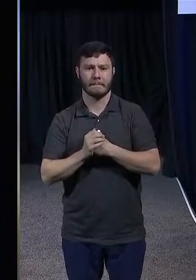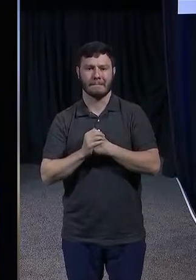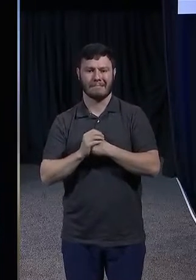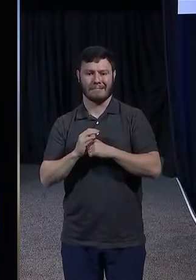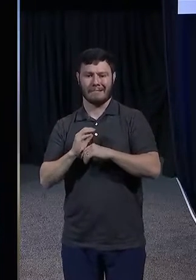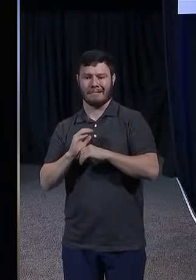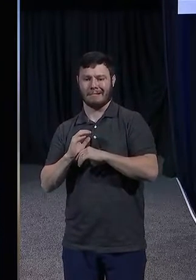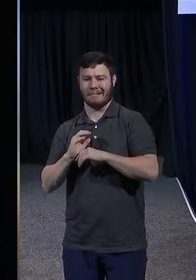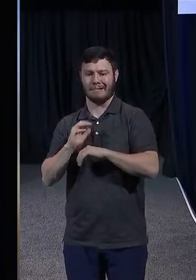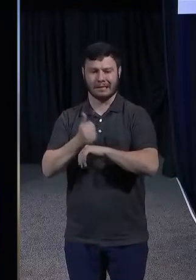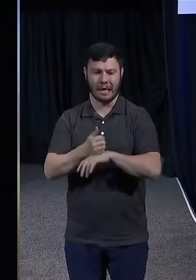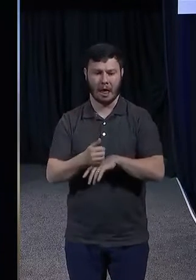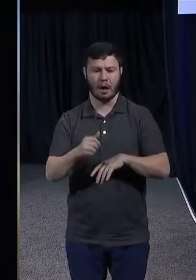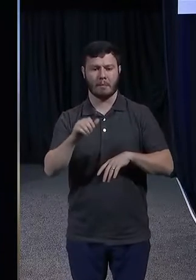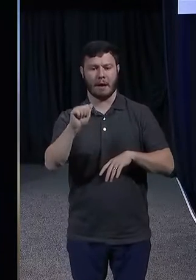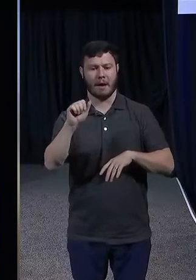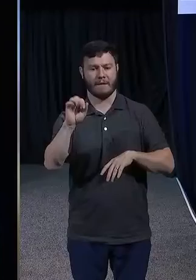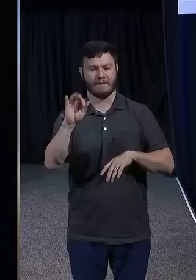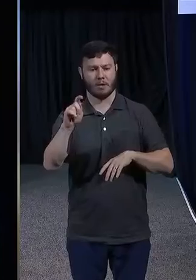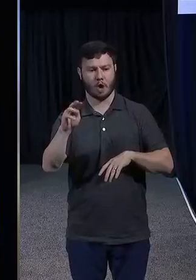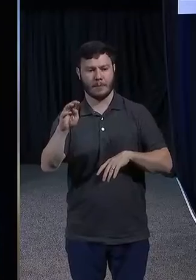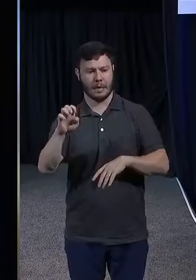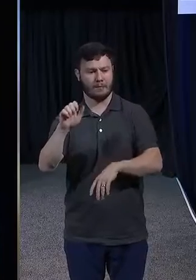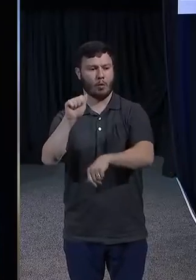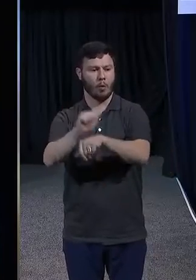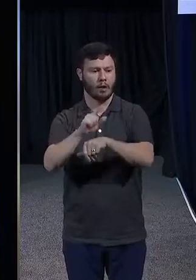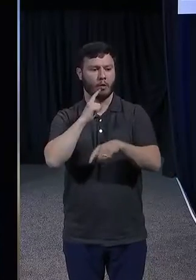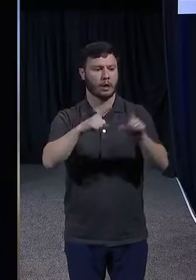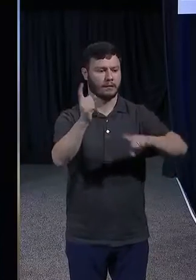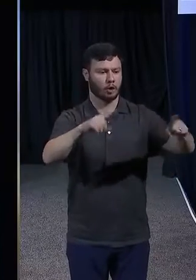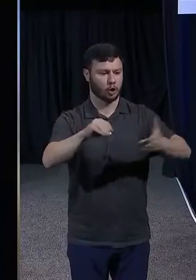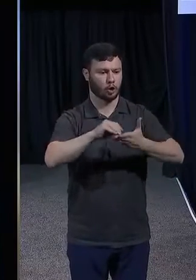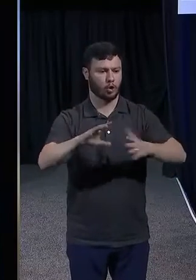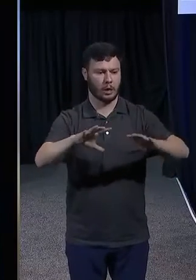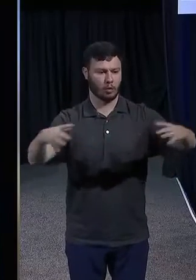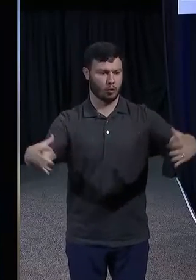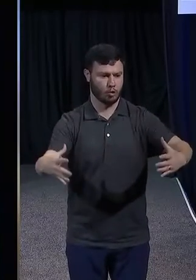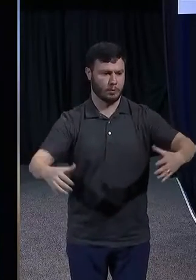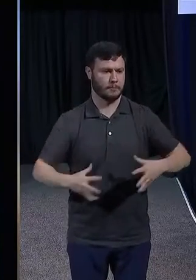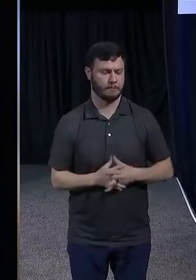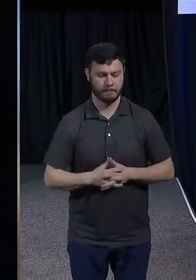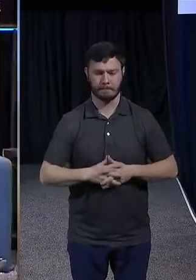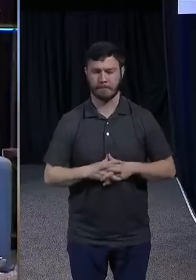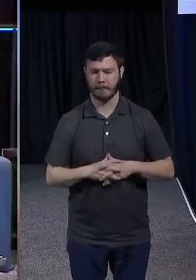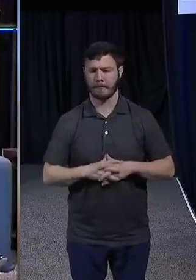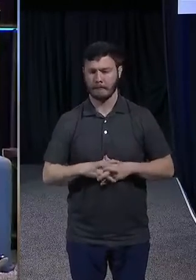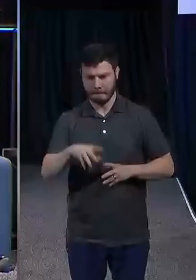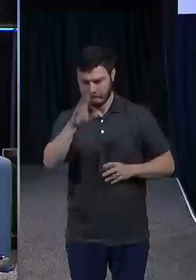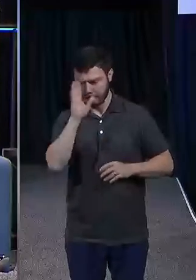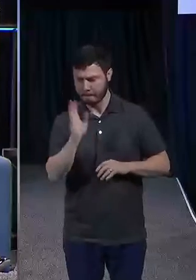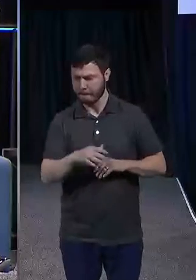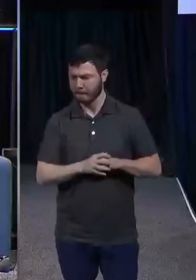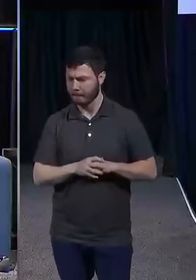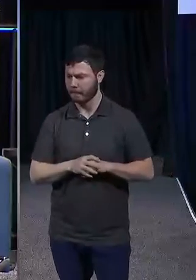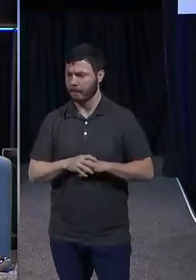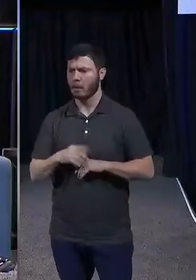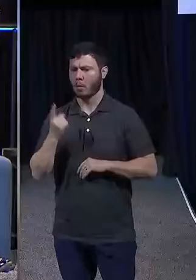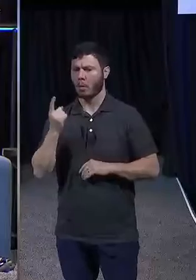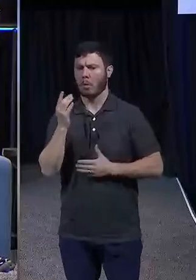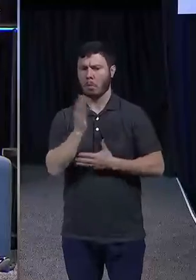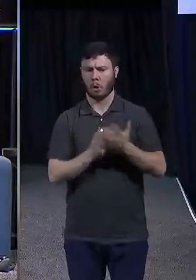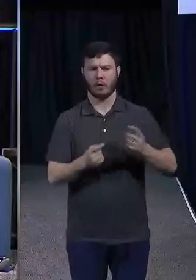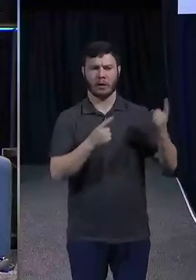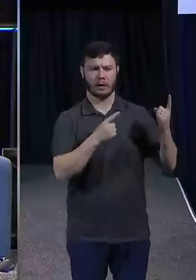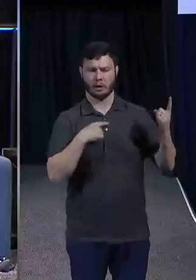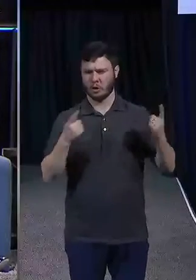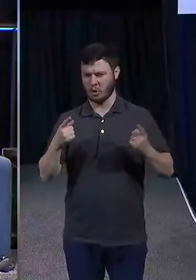work toward a diverse student body. Thank you, thank you. There's a piece of this, and you alluded